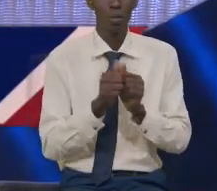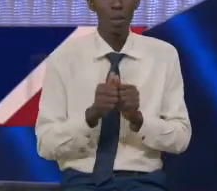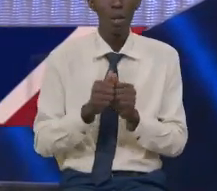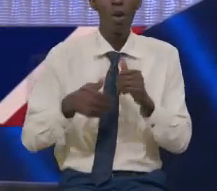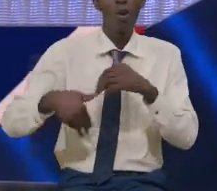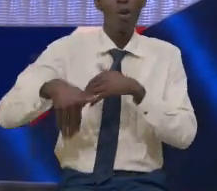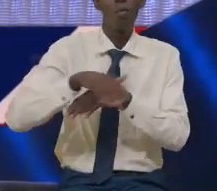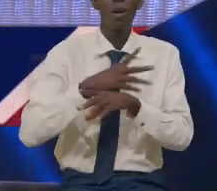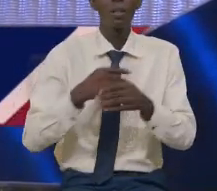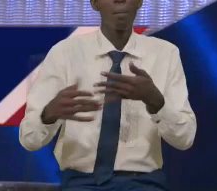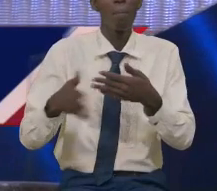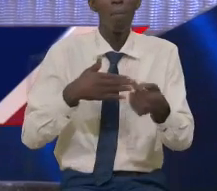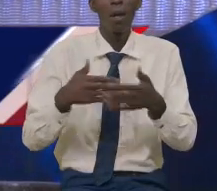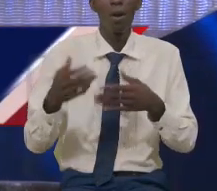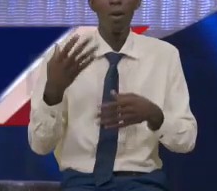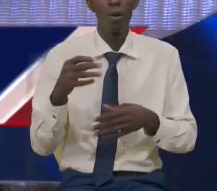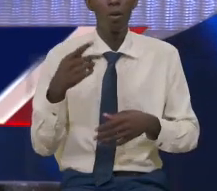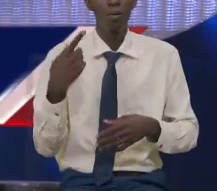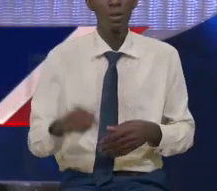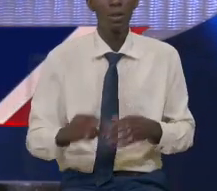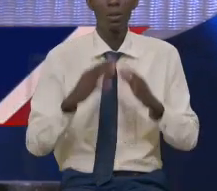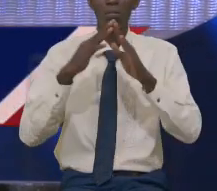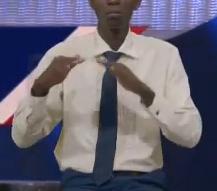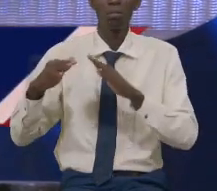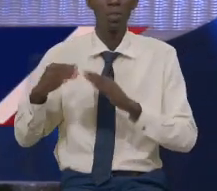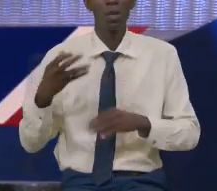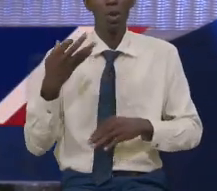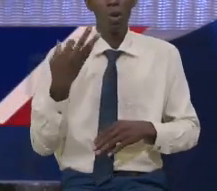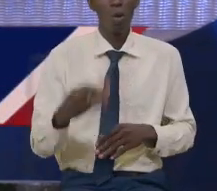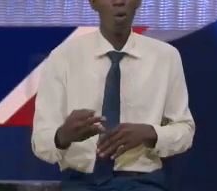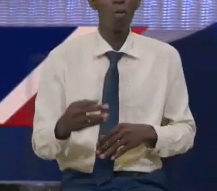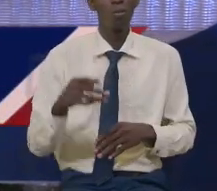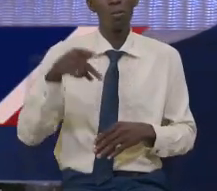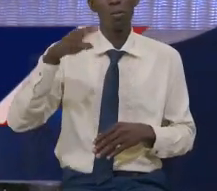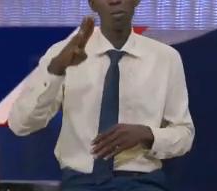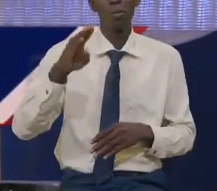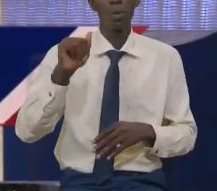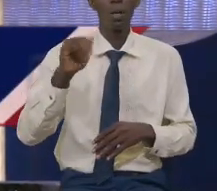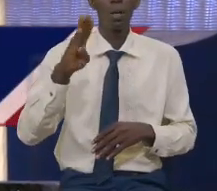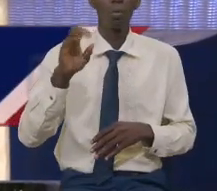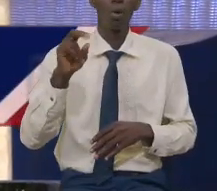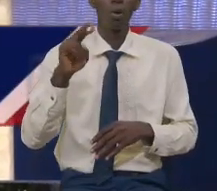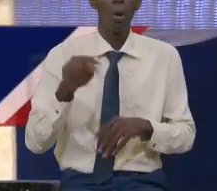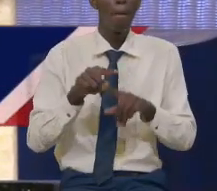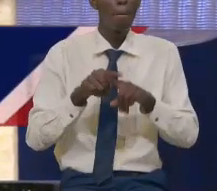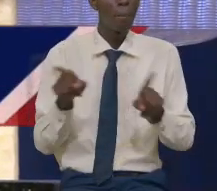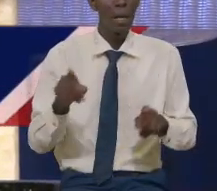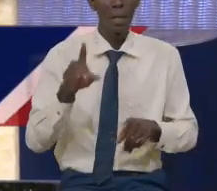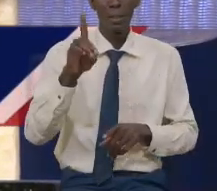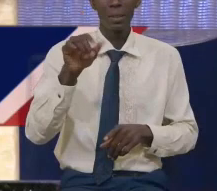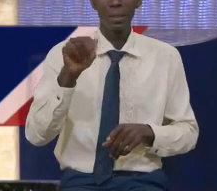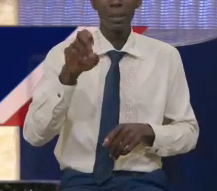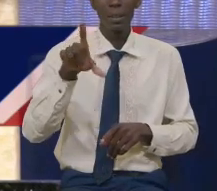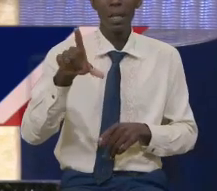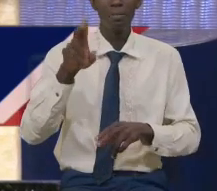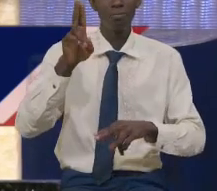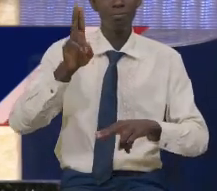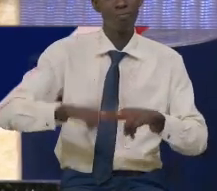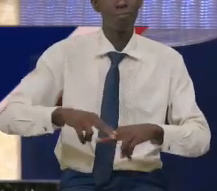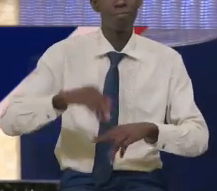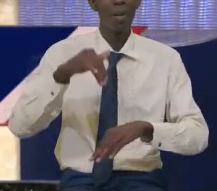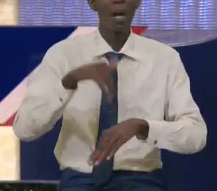the affairs of the province of Babylon. But Daniel sat in the